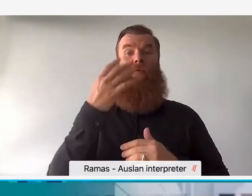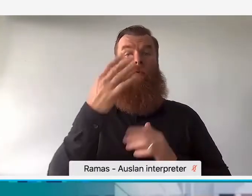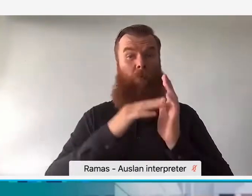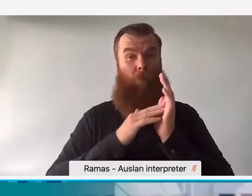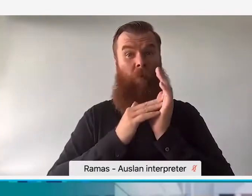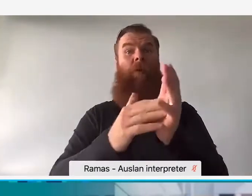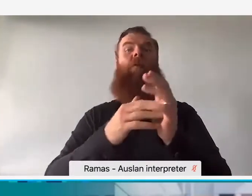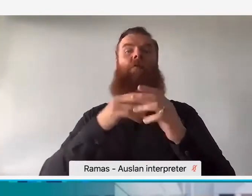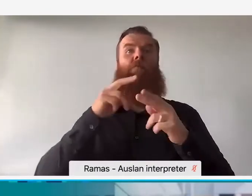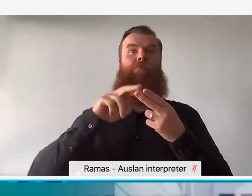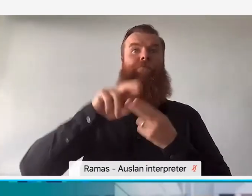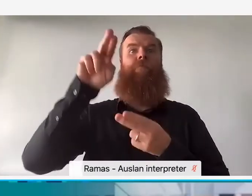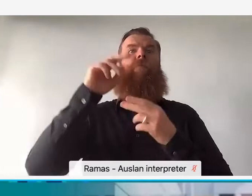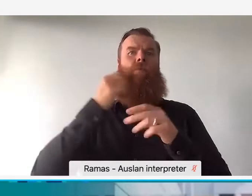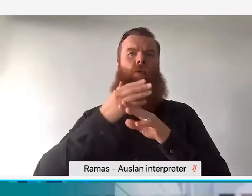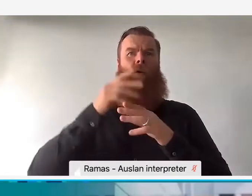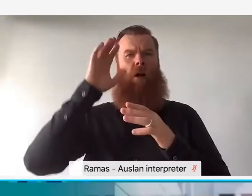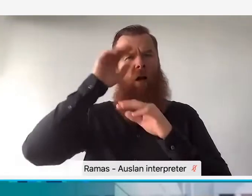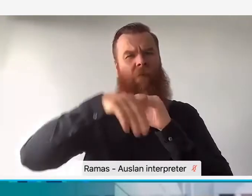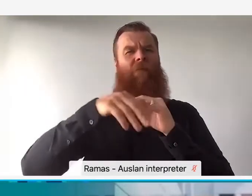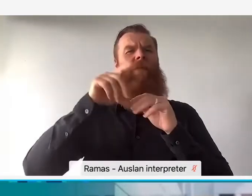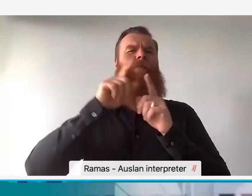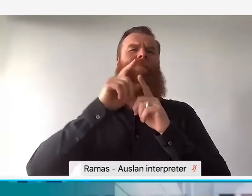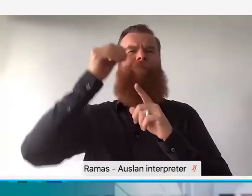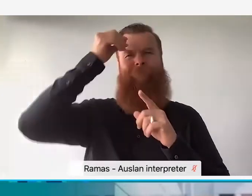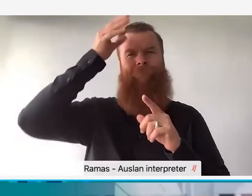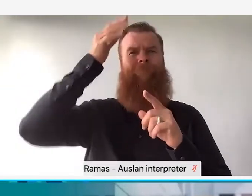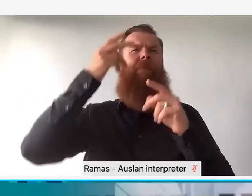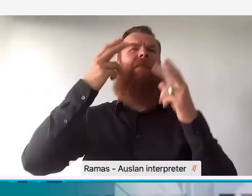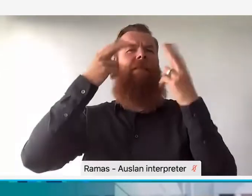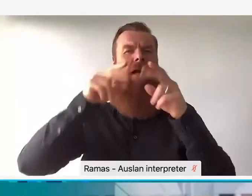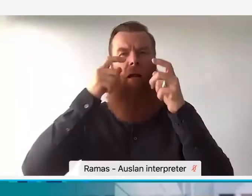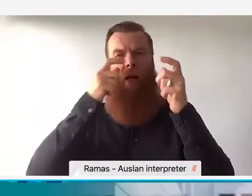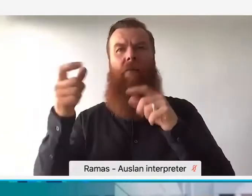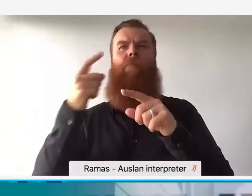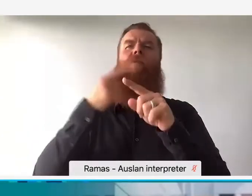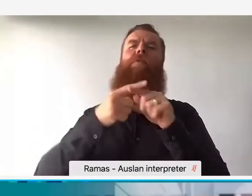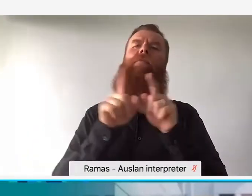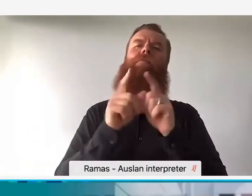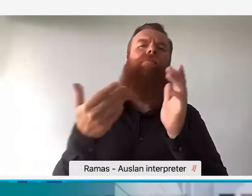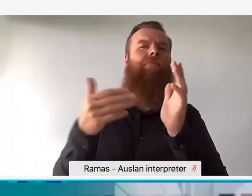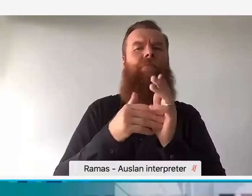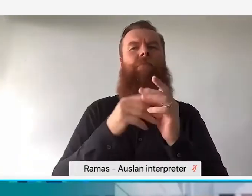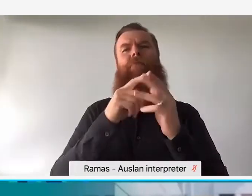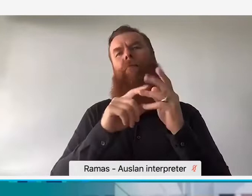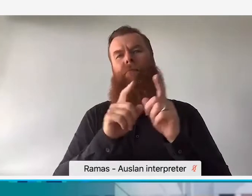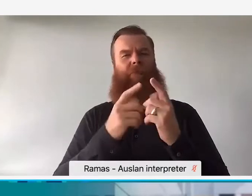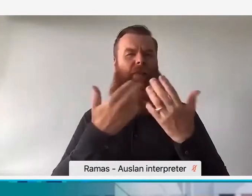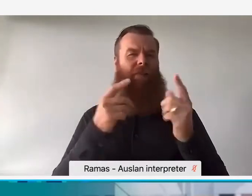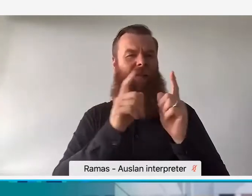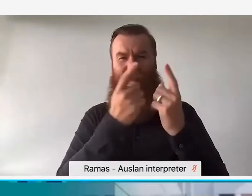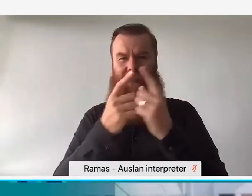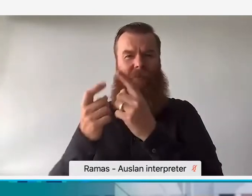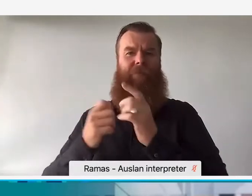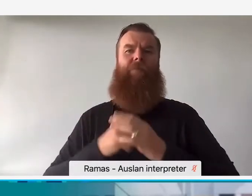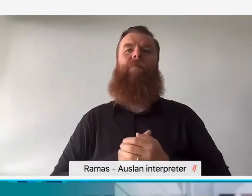in dementia and palliative care. An additional 33,800 training places for personal care workers to attain